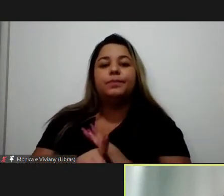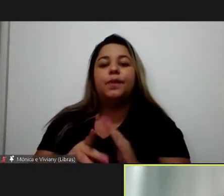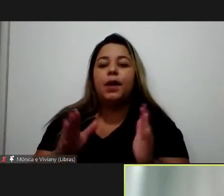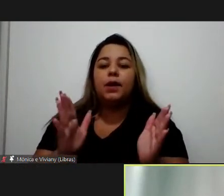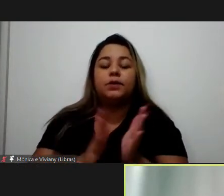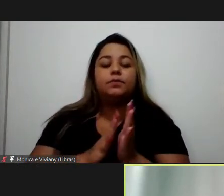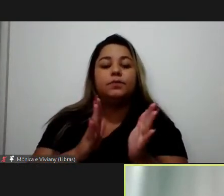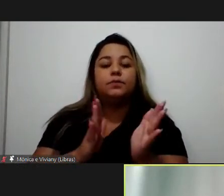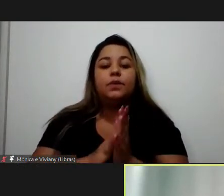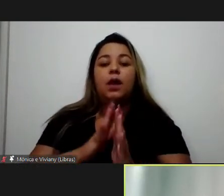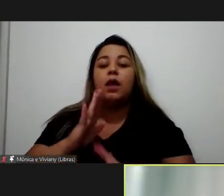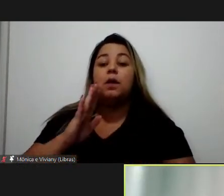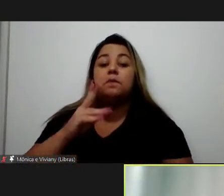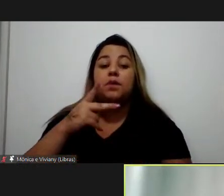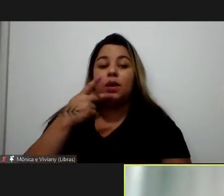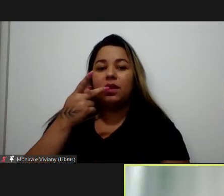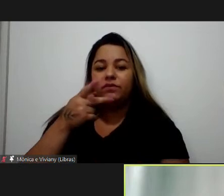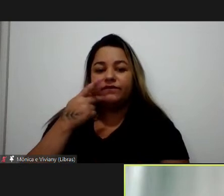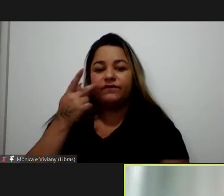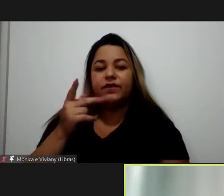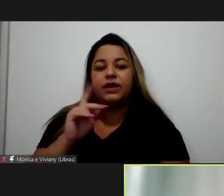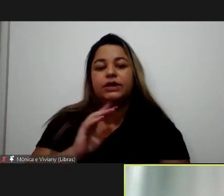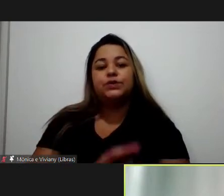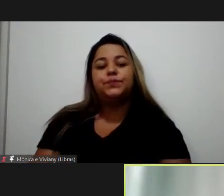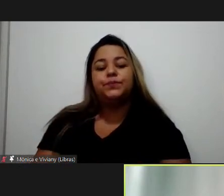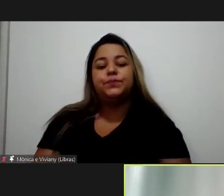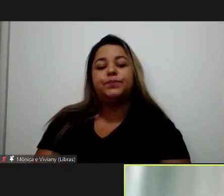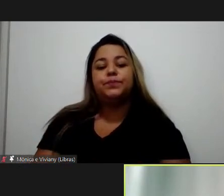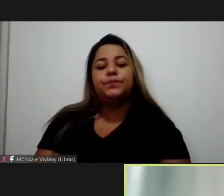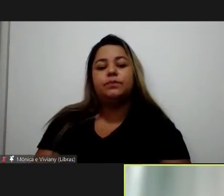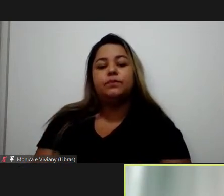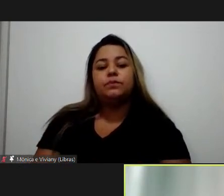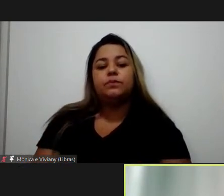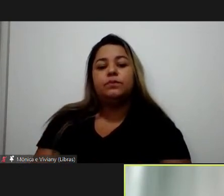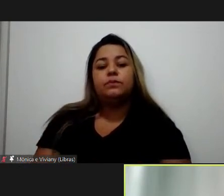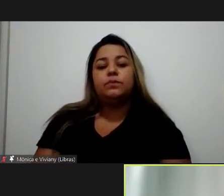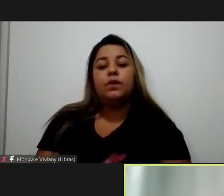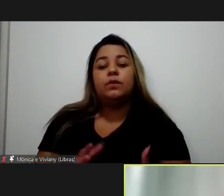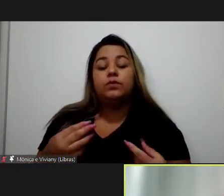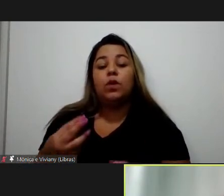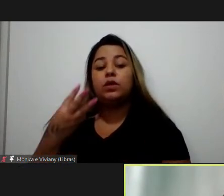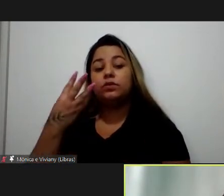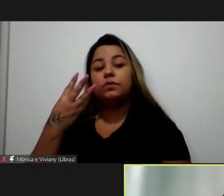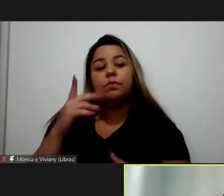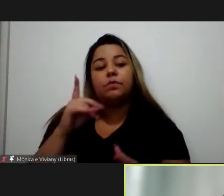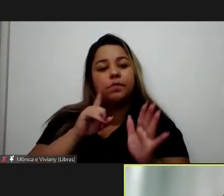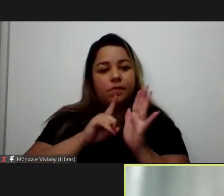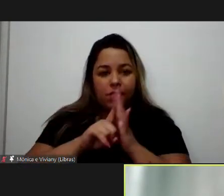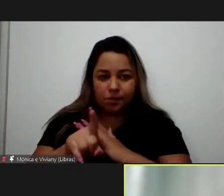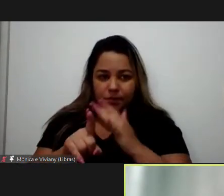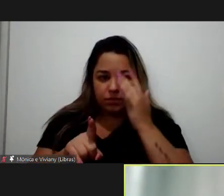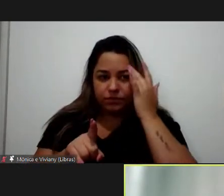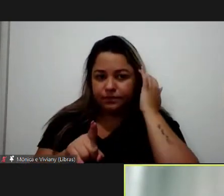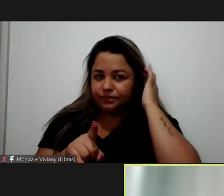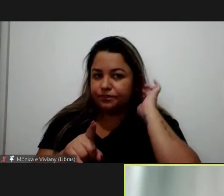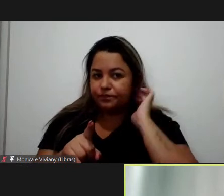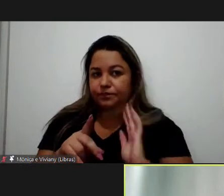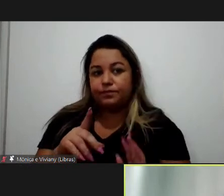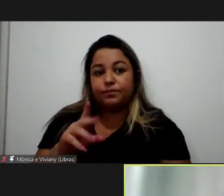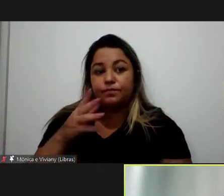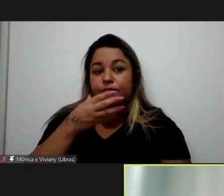our Windows chat, rating, and congratulations. And I'd like to set